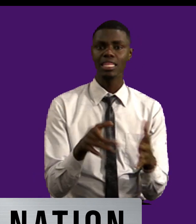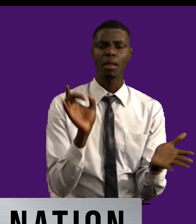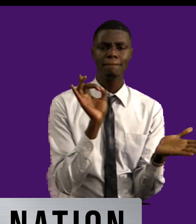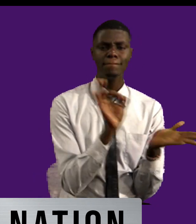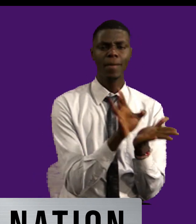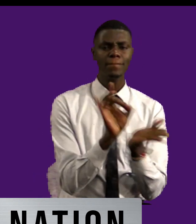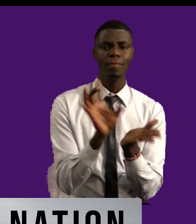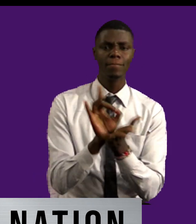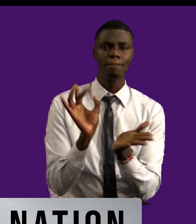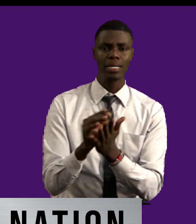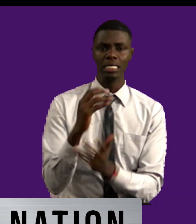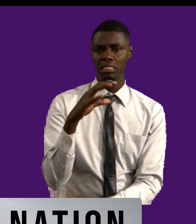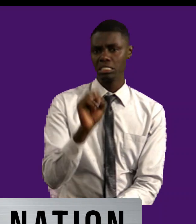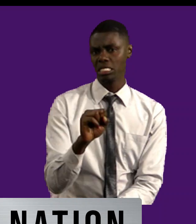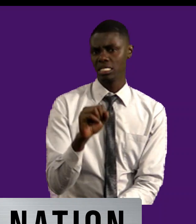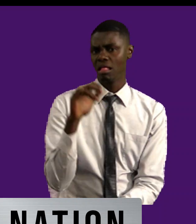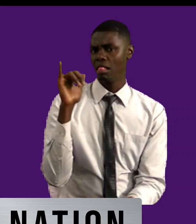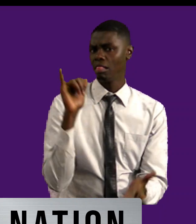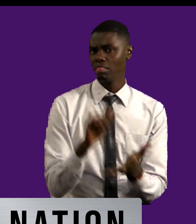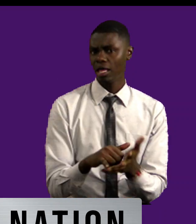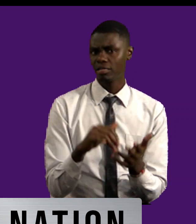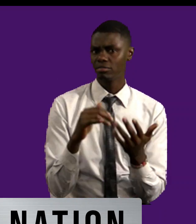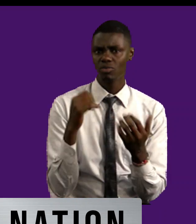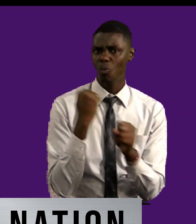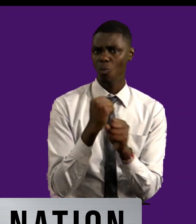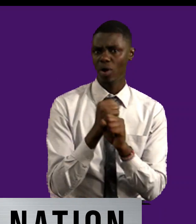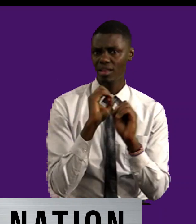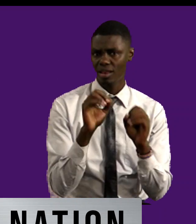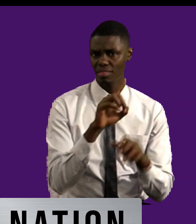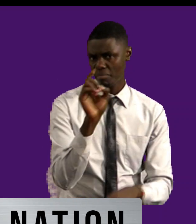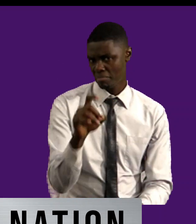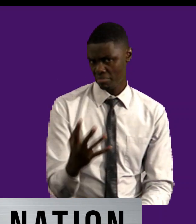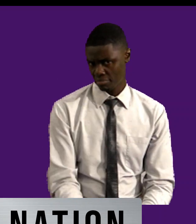whole cabinet. Was that not working?